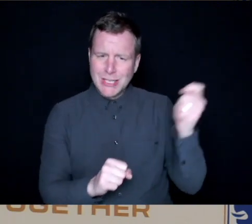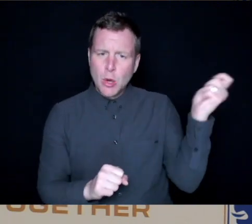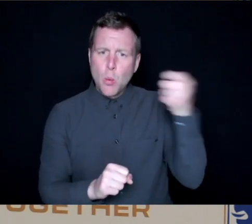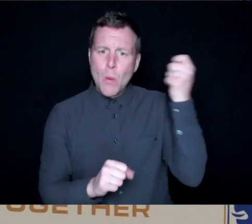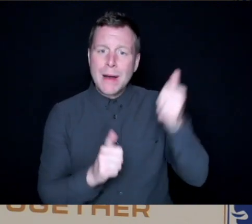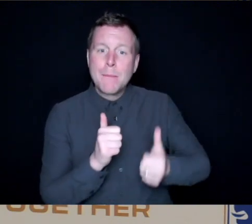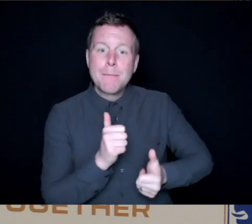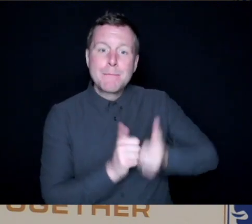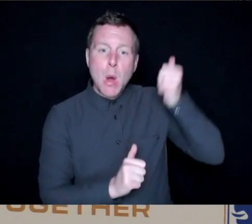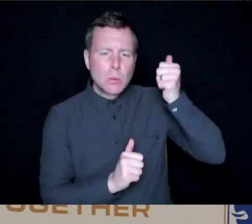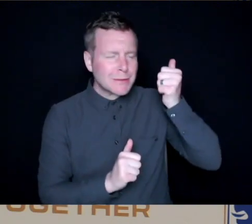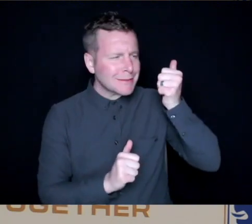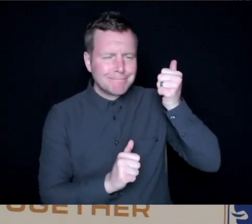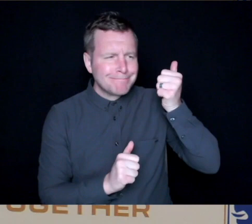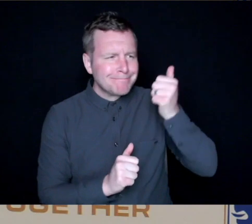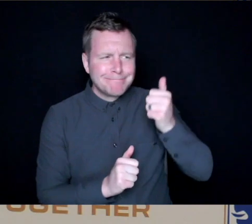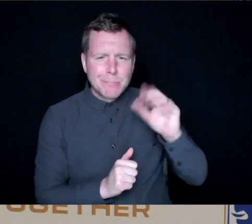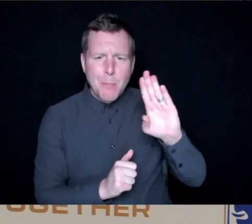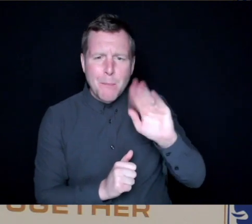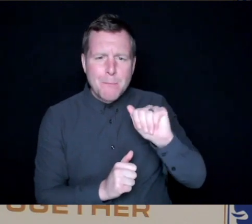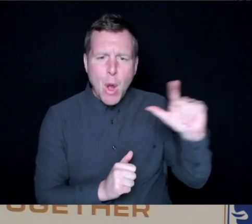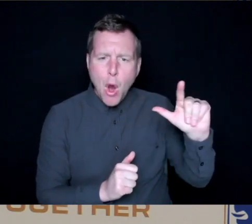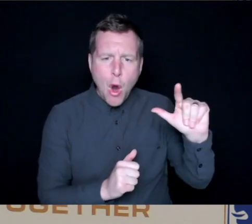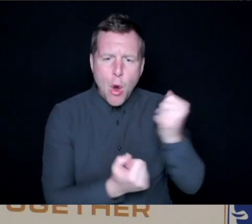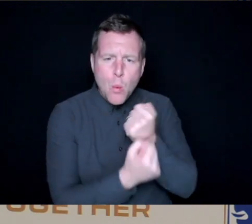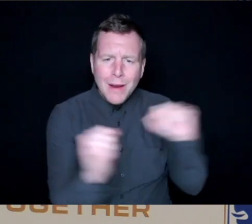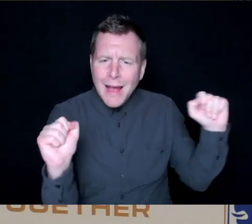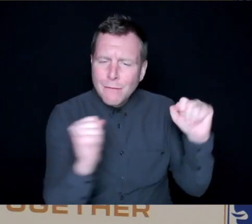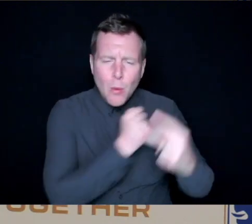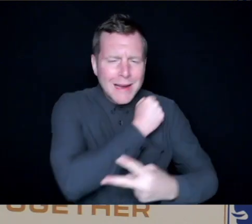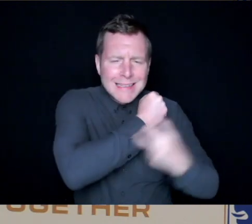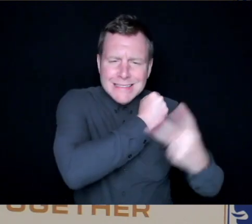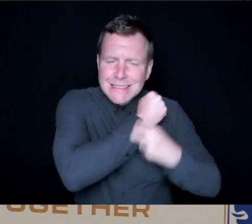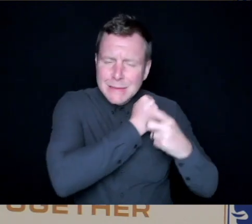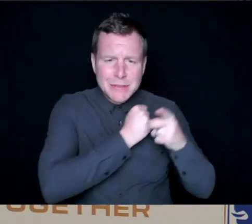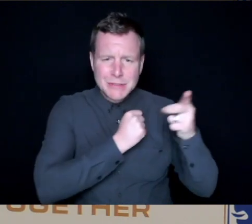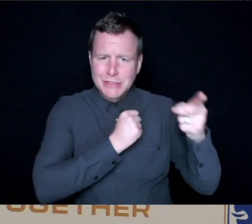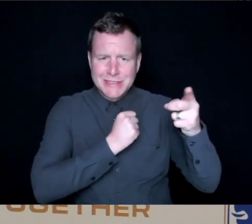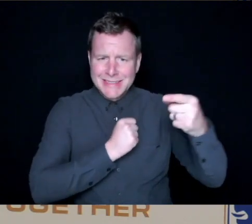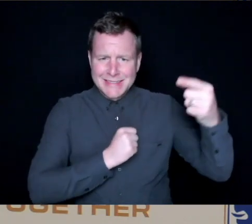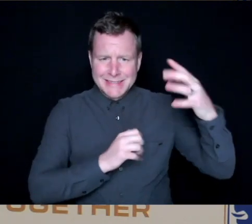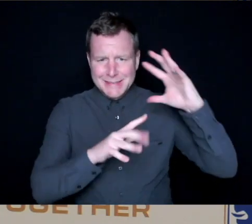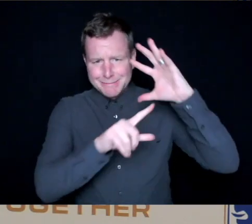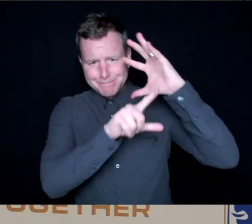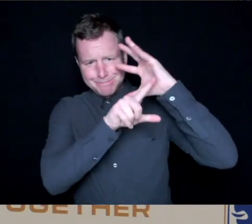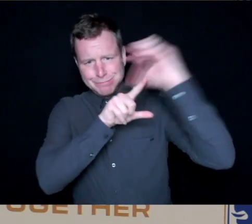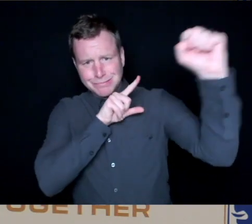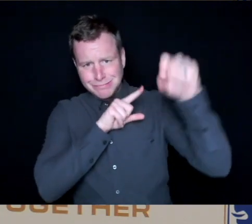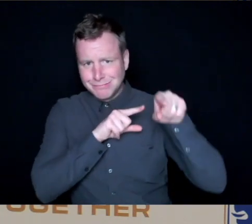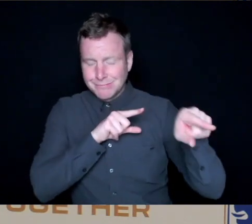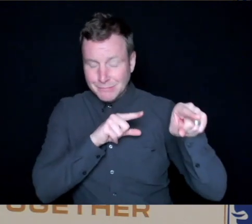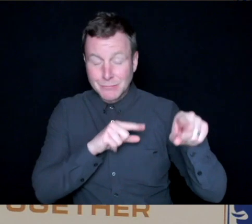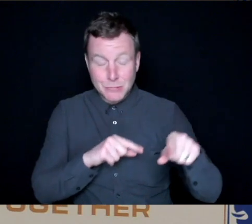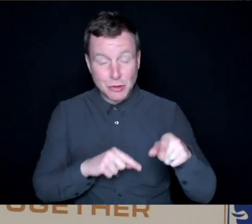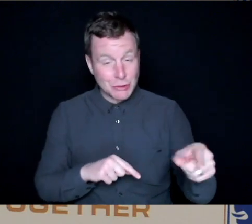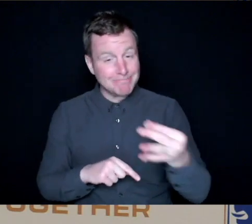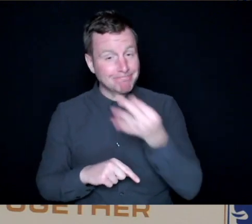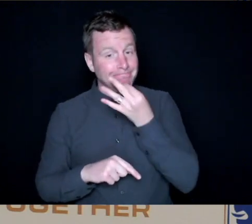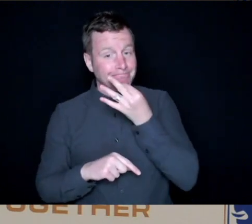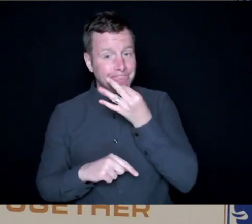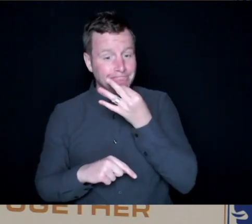won the most amount of something, ball recoveries or interceptions or something, by a long stretch for our team, which is exactly what I think she can